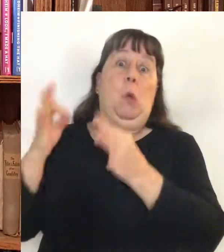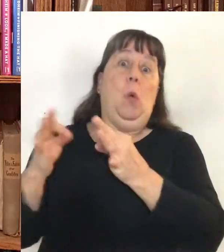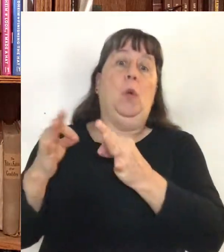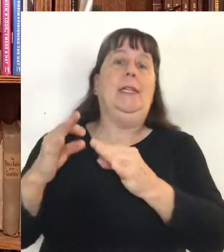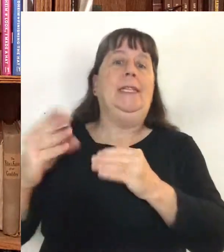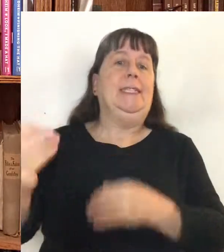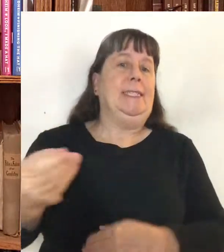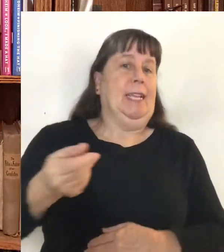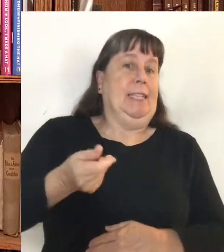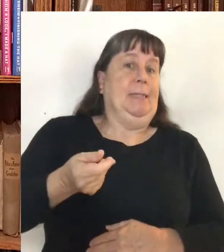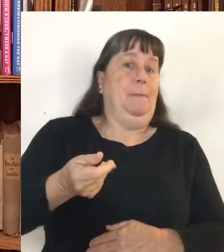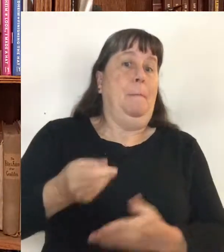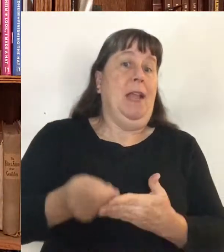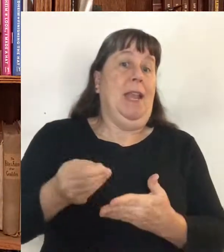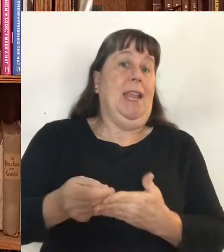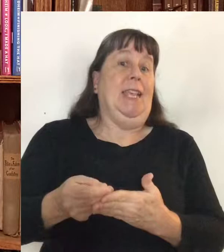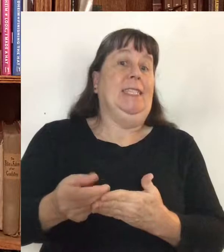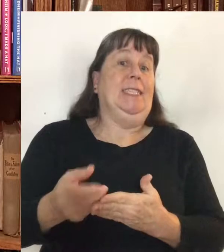scam.